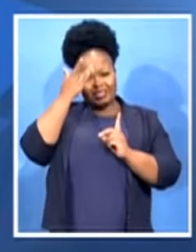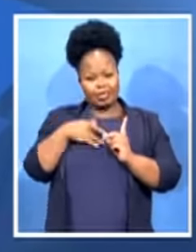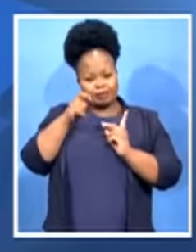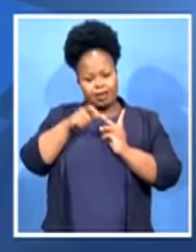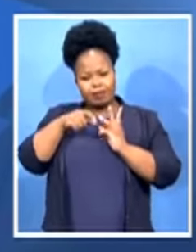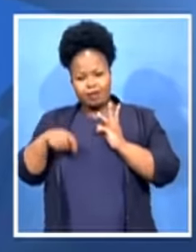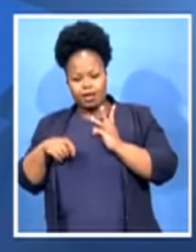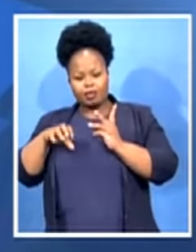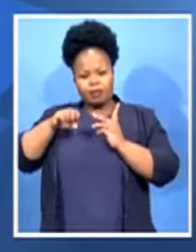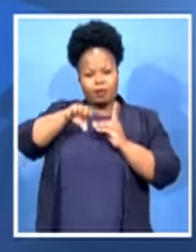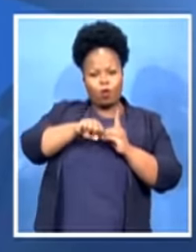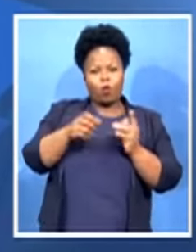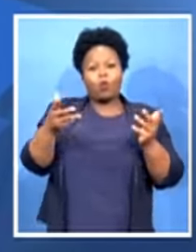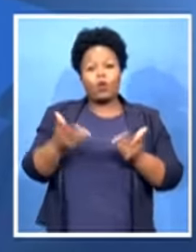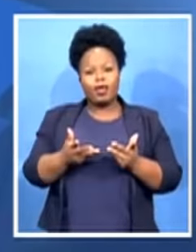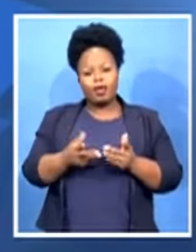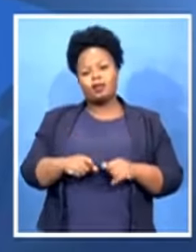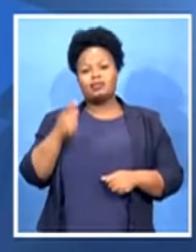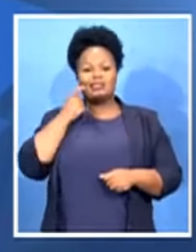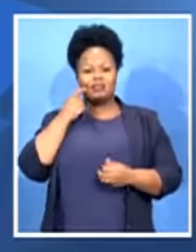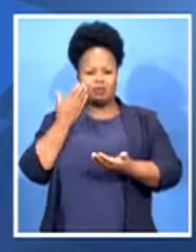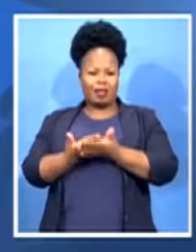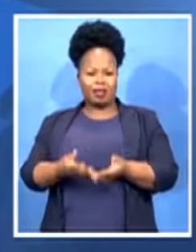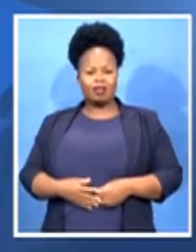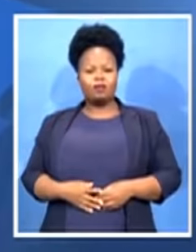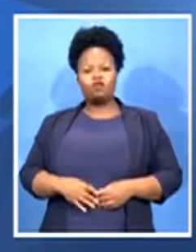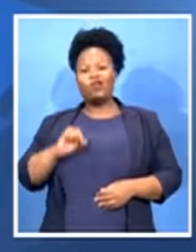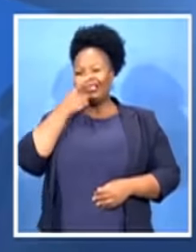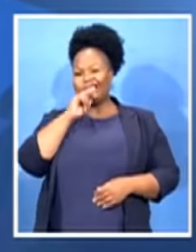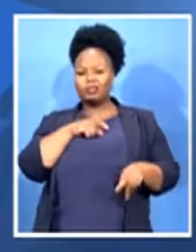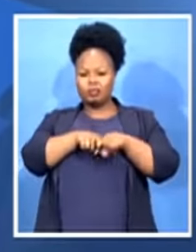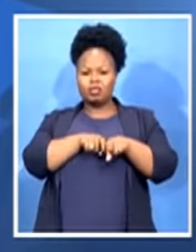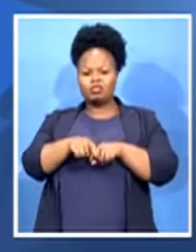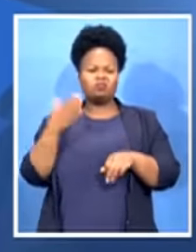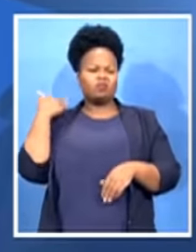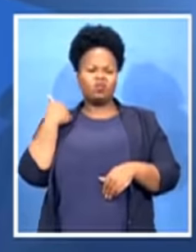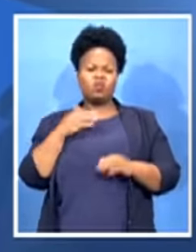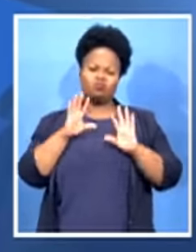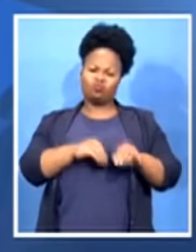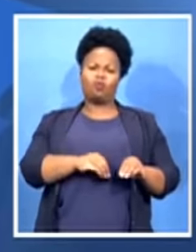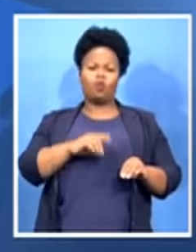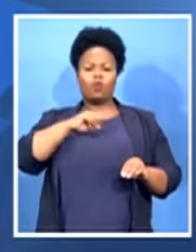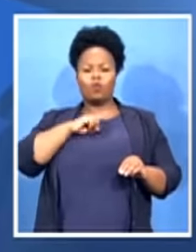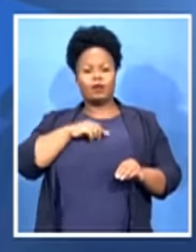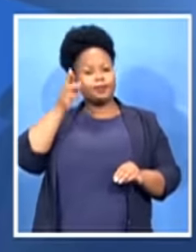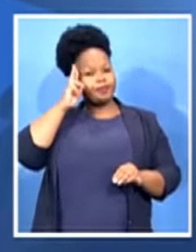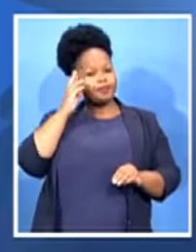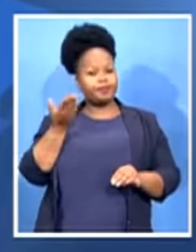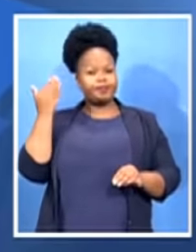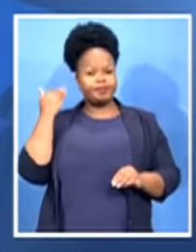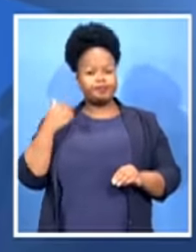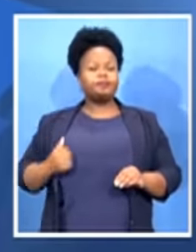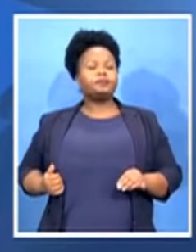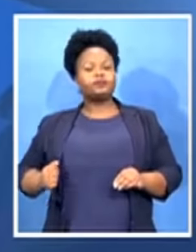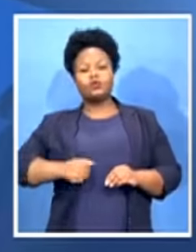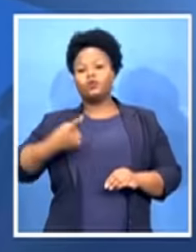know. The issue of testing was closed down because you will remember initially, we would say 14 days you must be